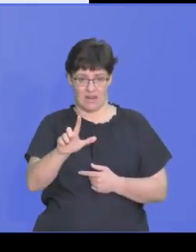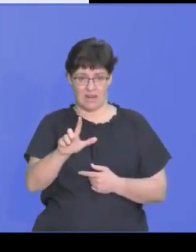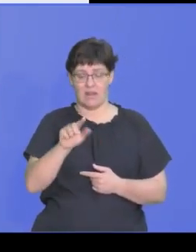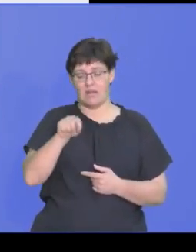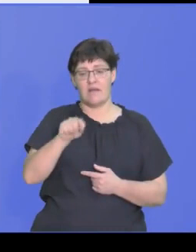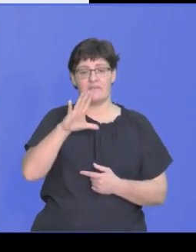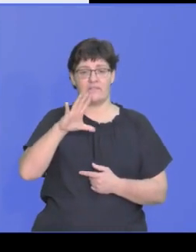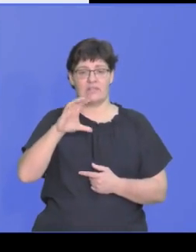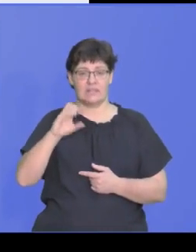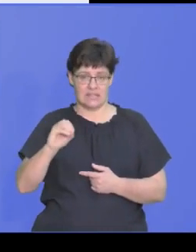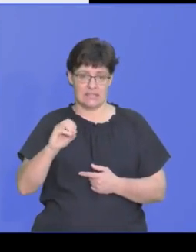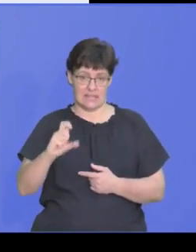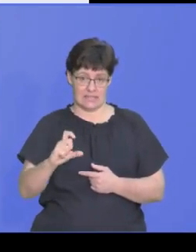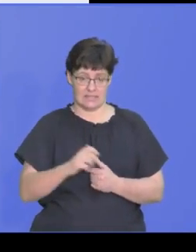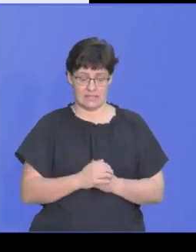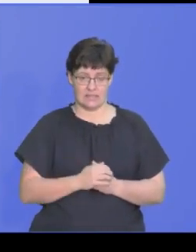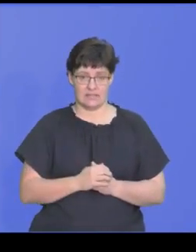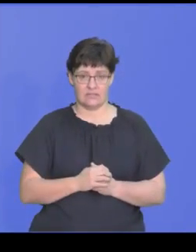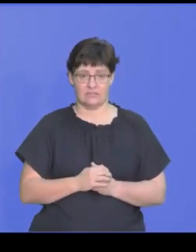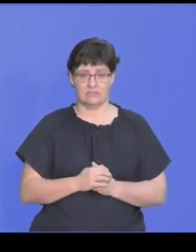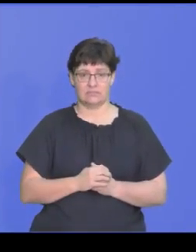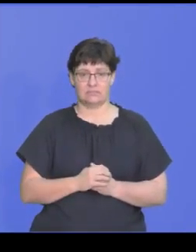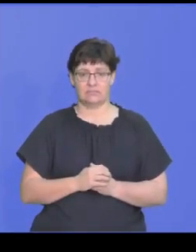1,207 and 50 cents.